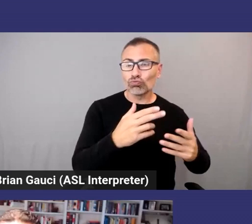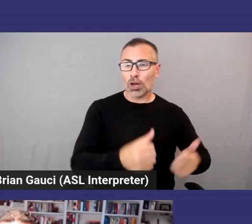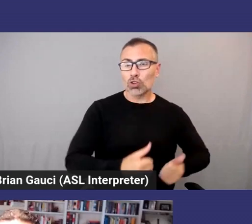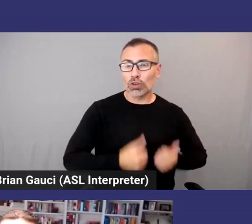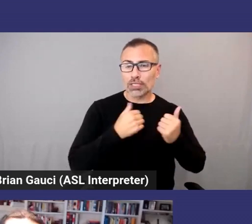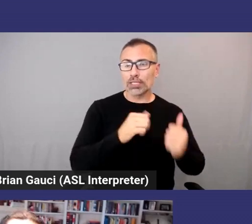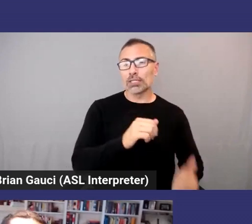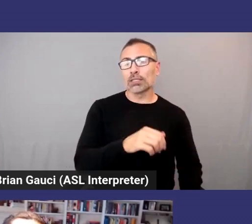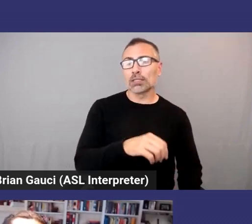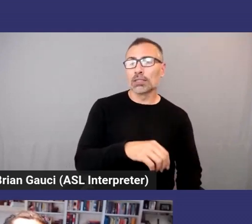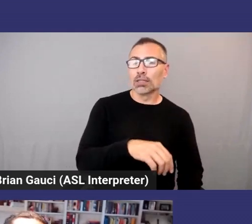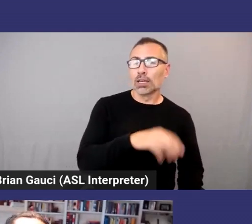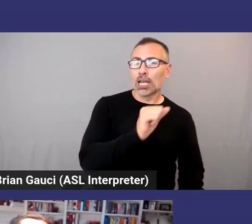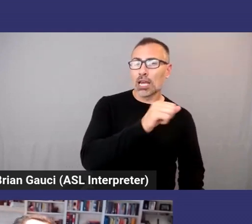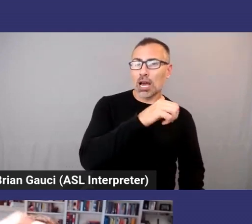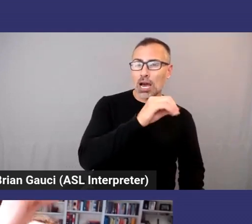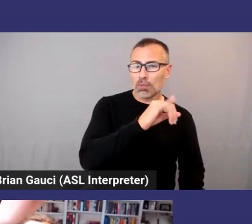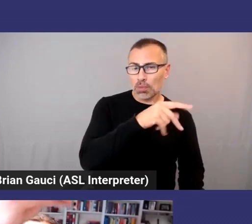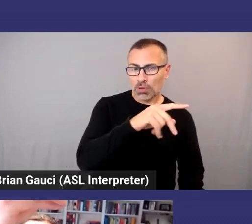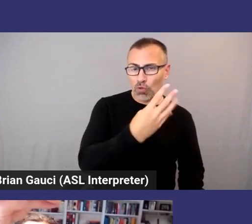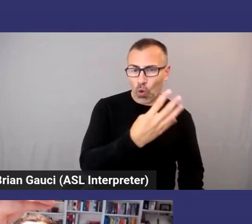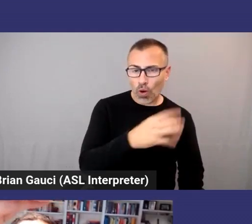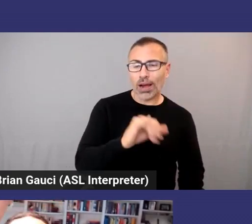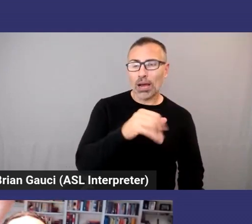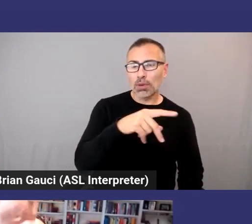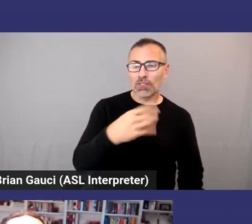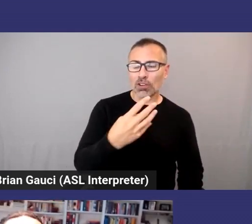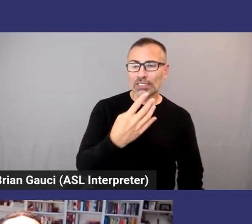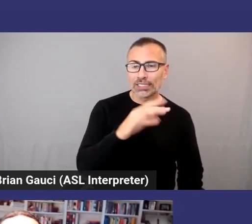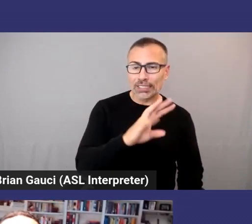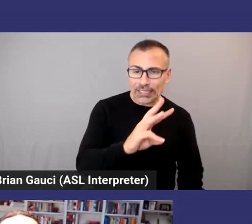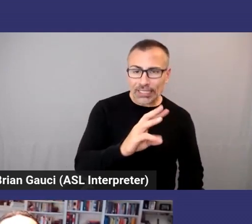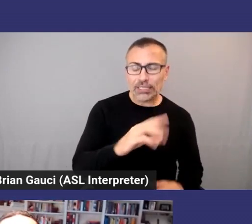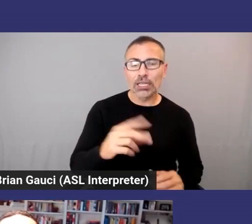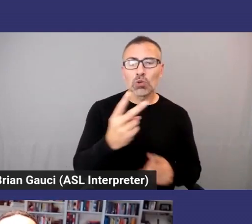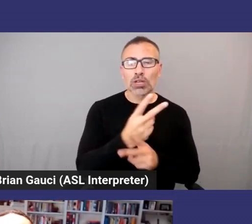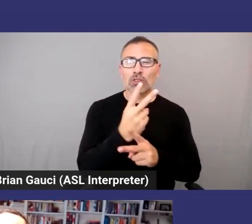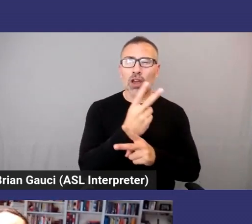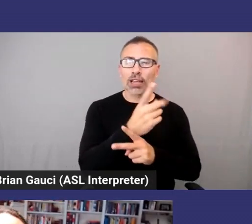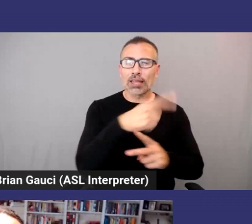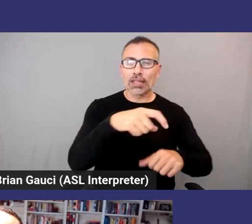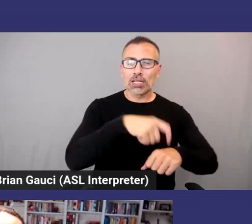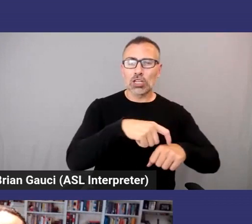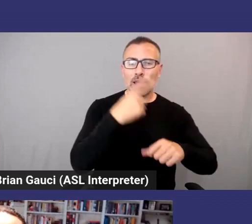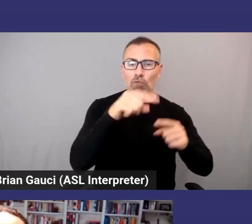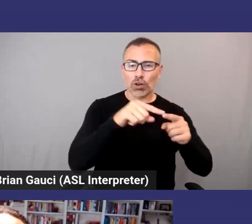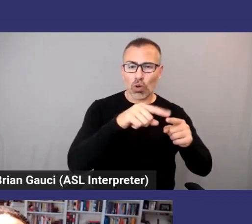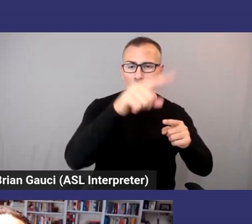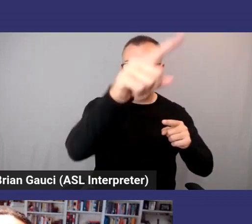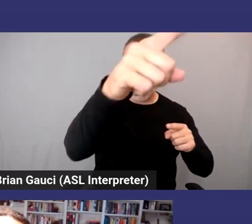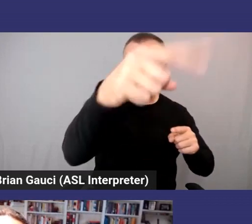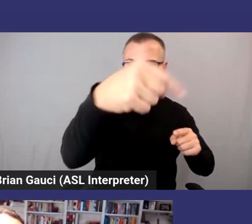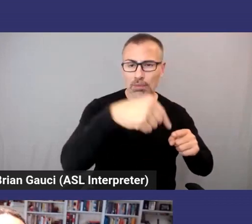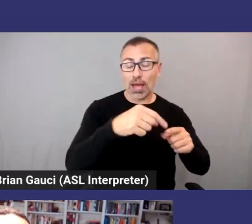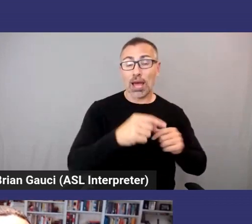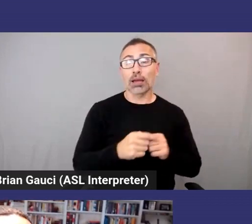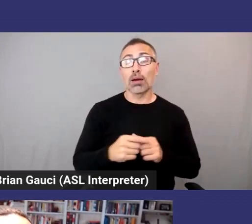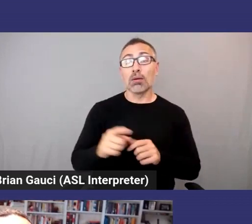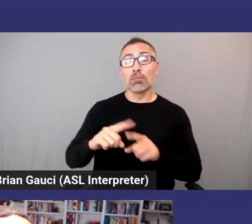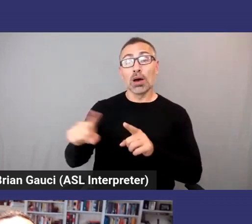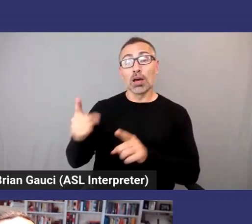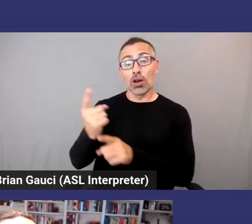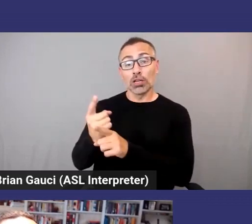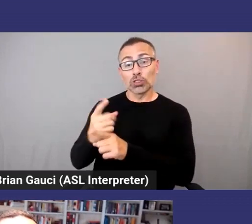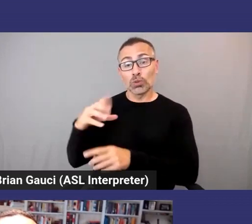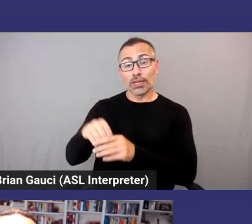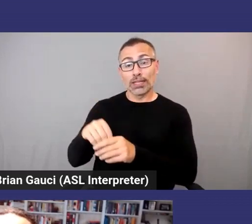time for a packet to reach a destination on the internet and come back. But then we also, as Amazon, we have a number